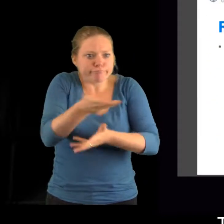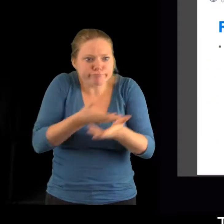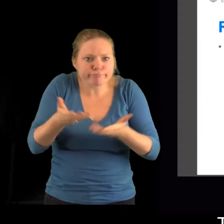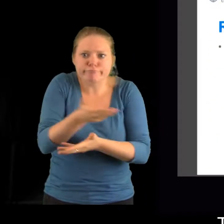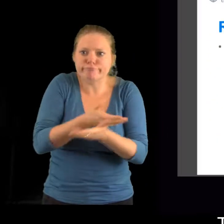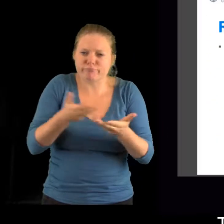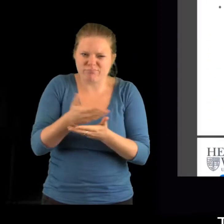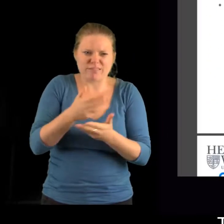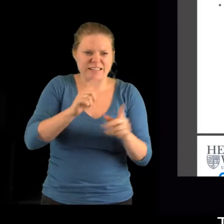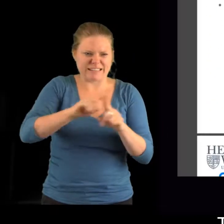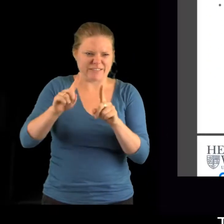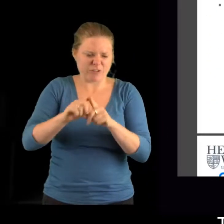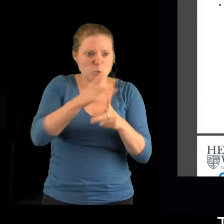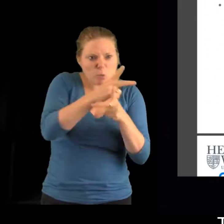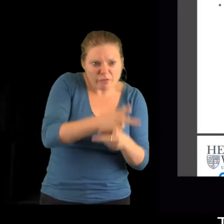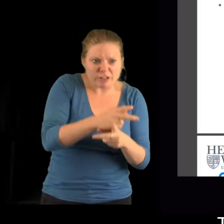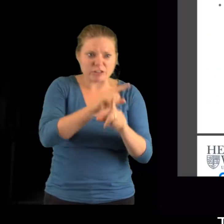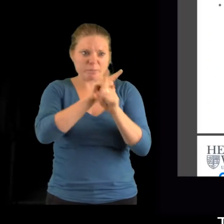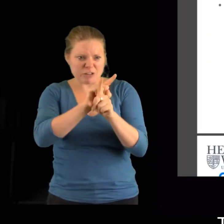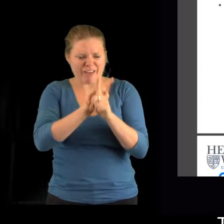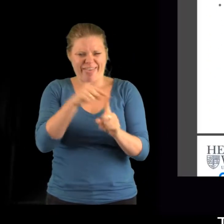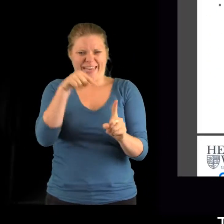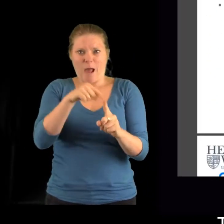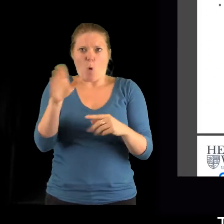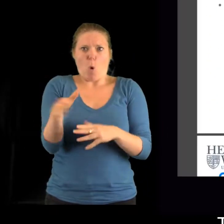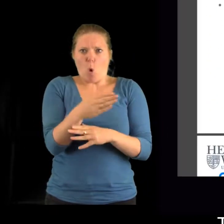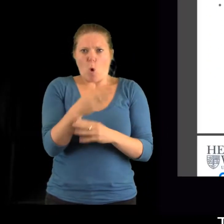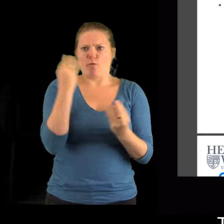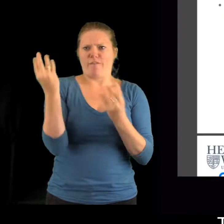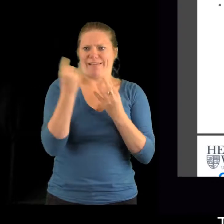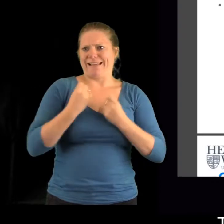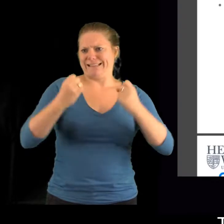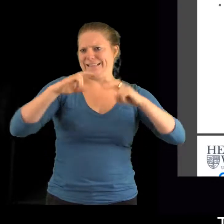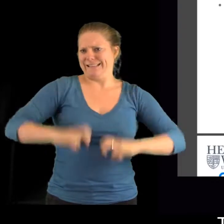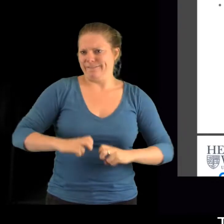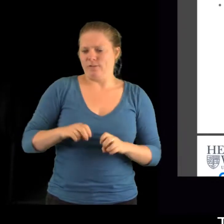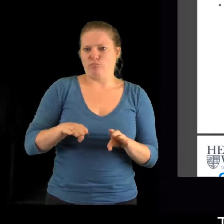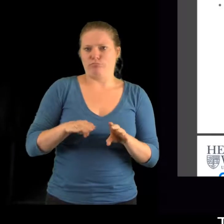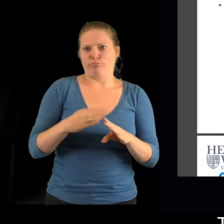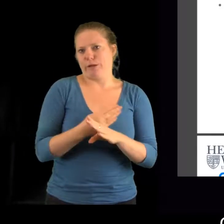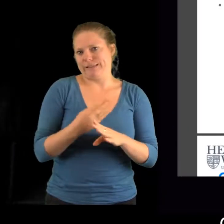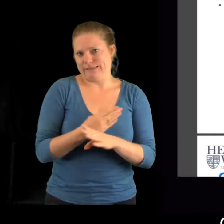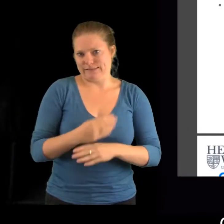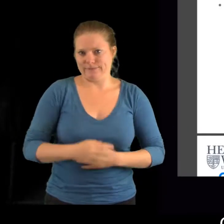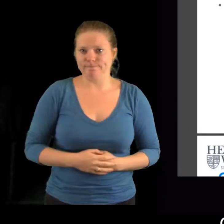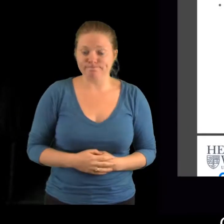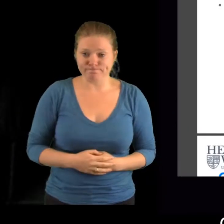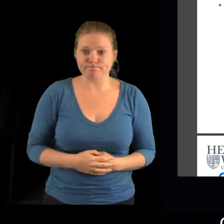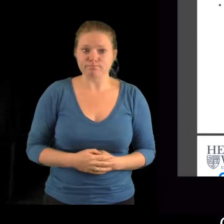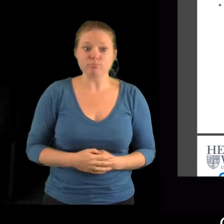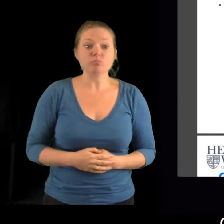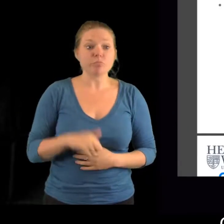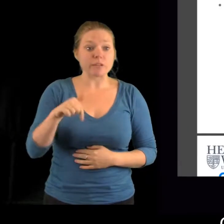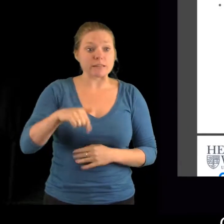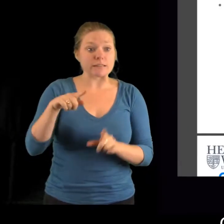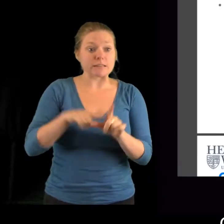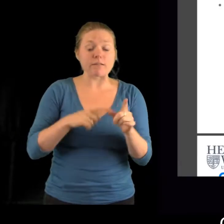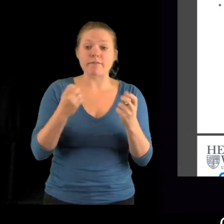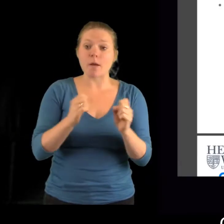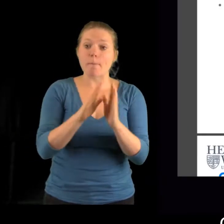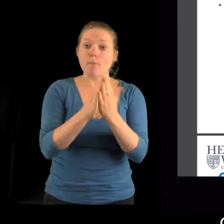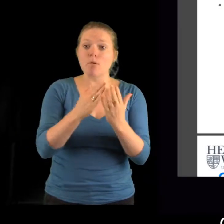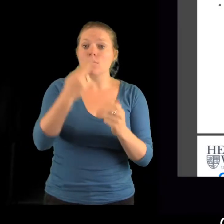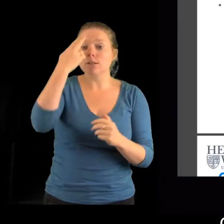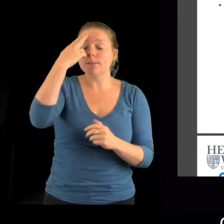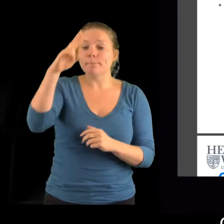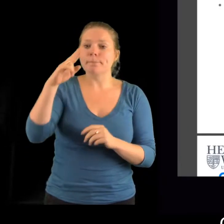And this year you're going to be reading a book called Demand Control Schema. One of the authors received